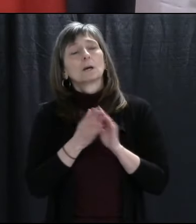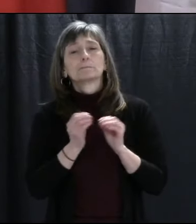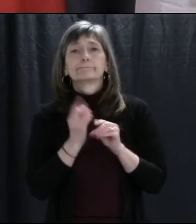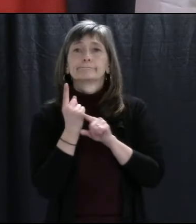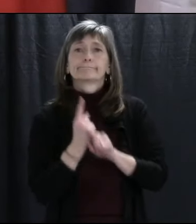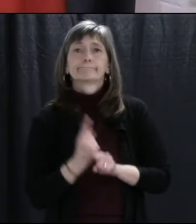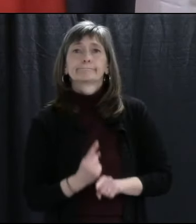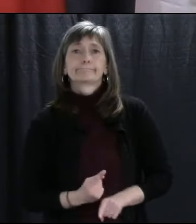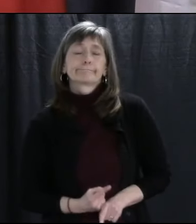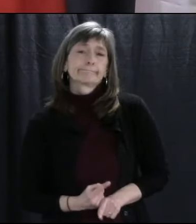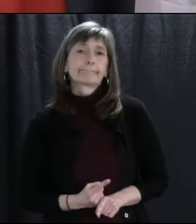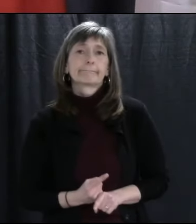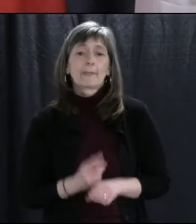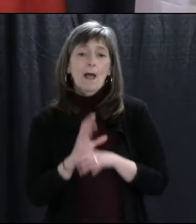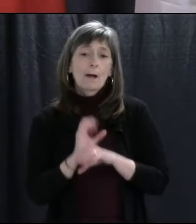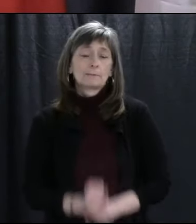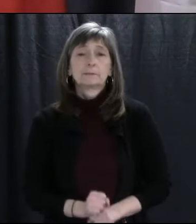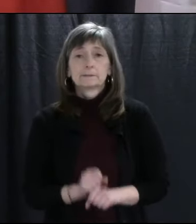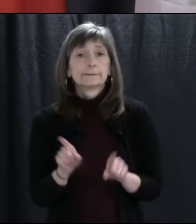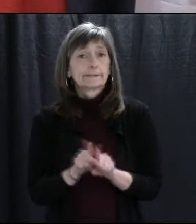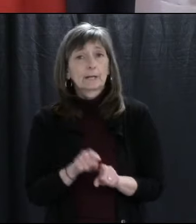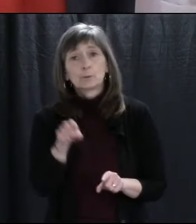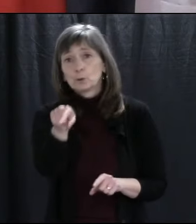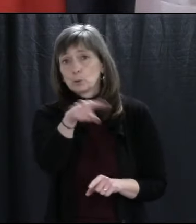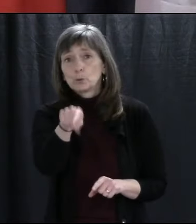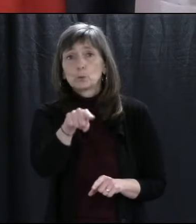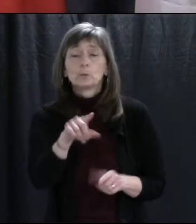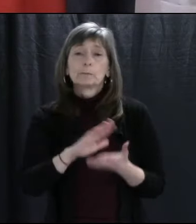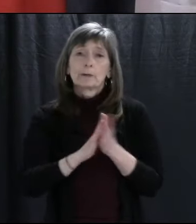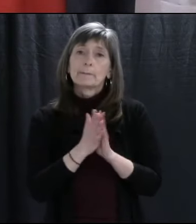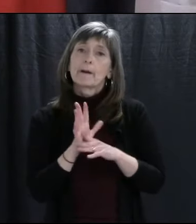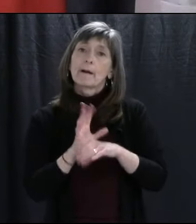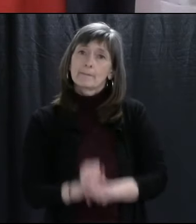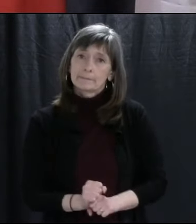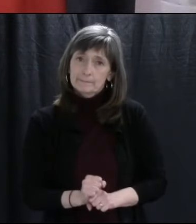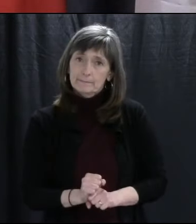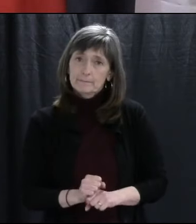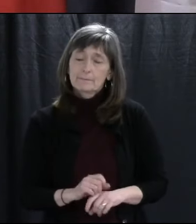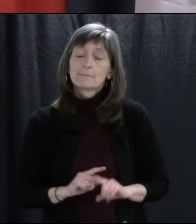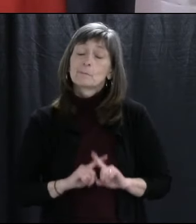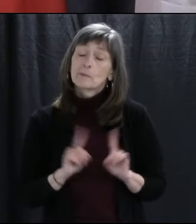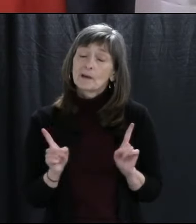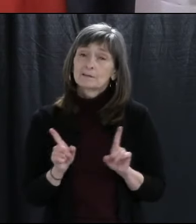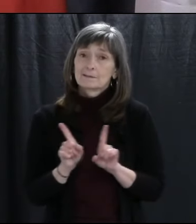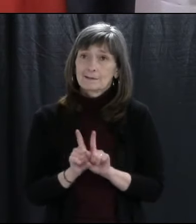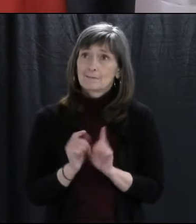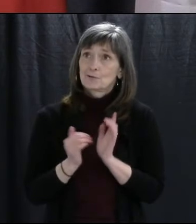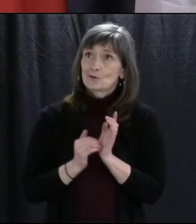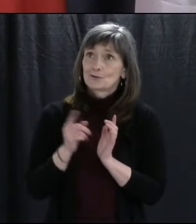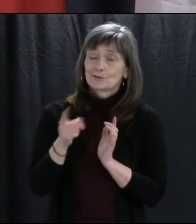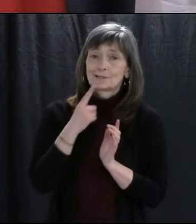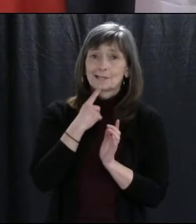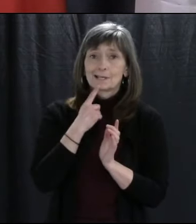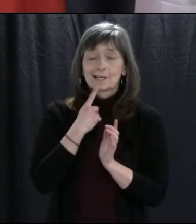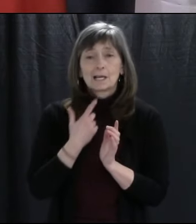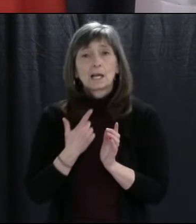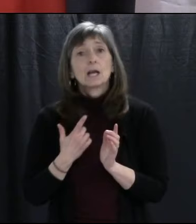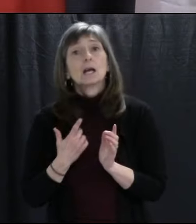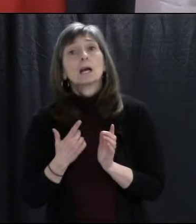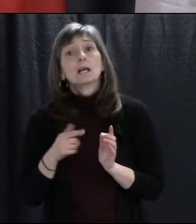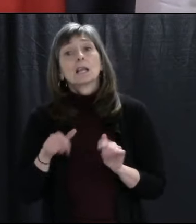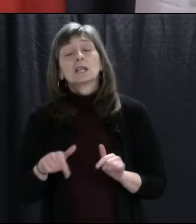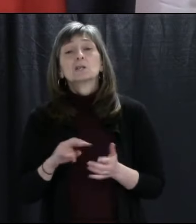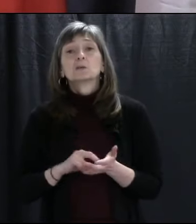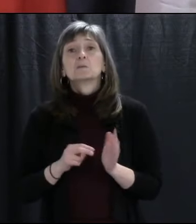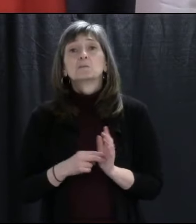and a routine for all of you. But I will stress again, as Dr. Fitzgerald just said, that we cannot take this